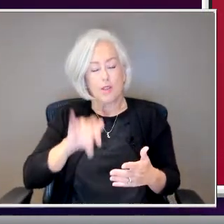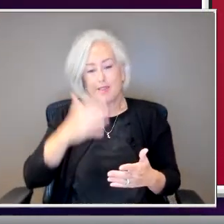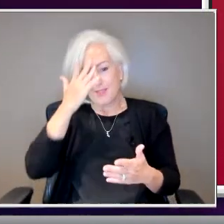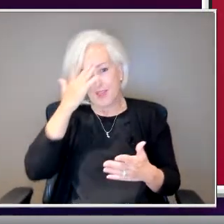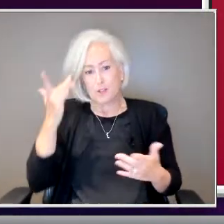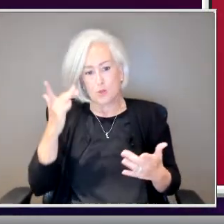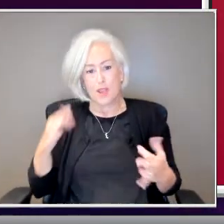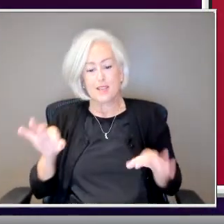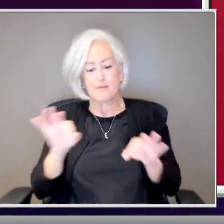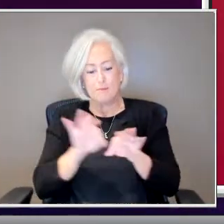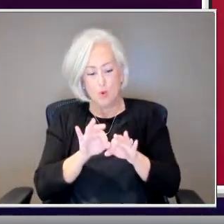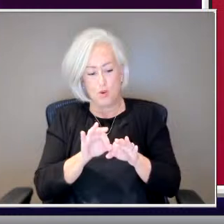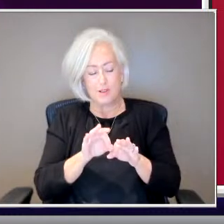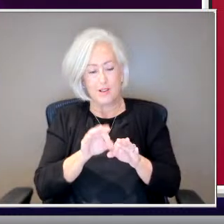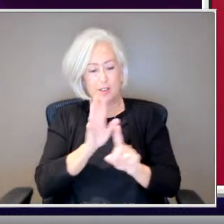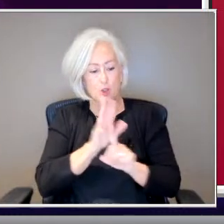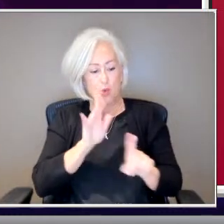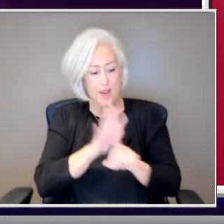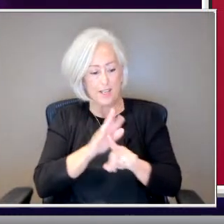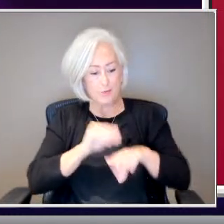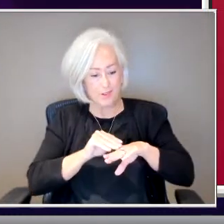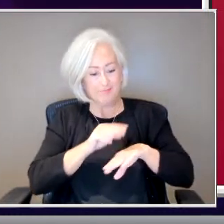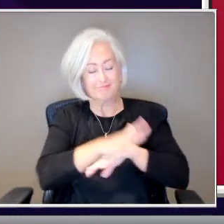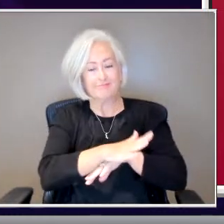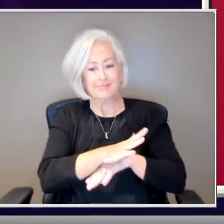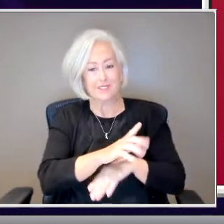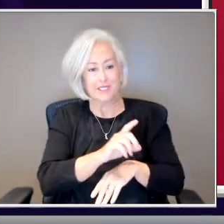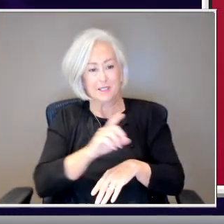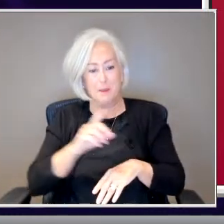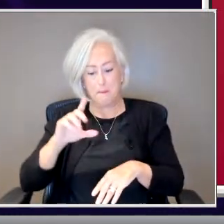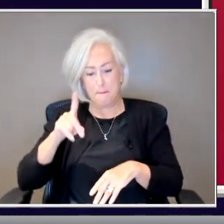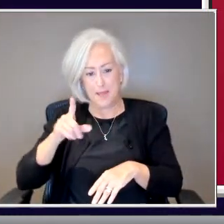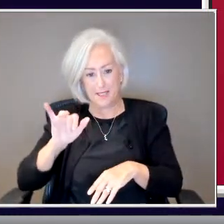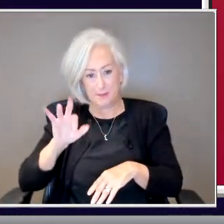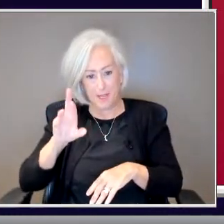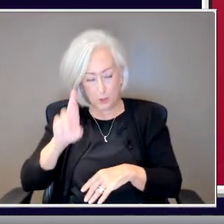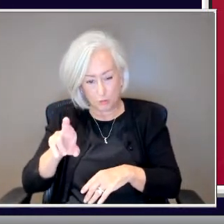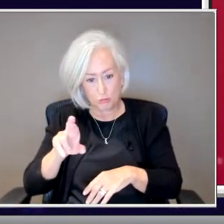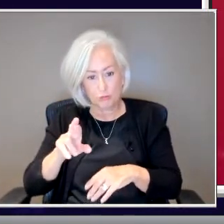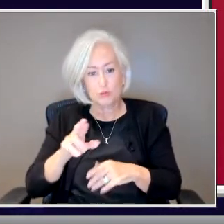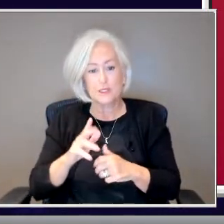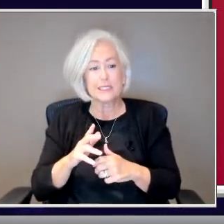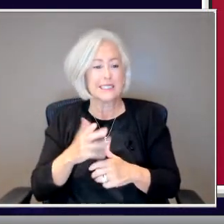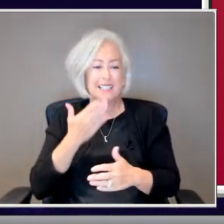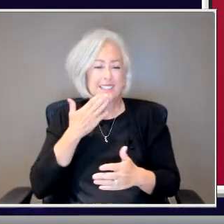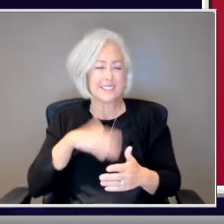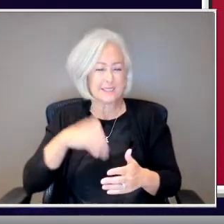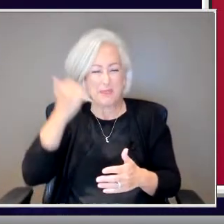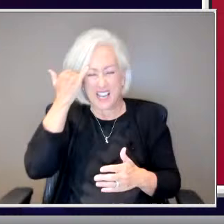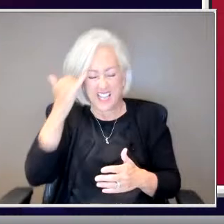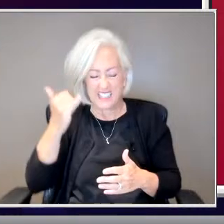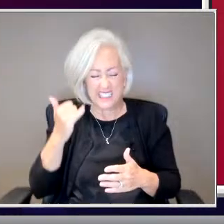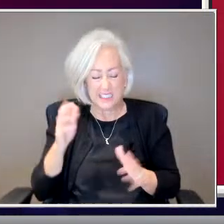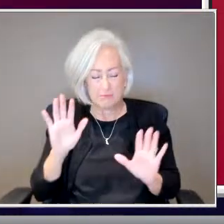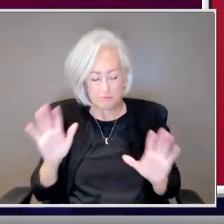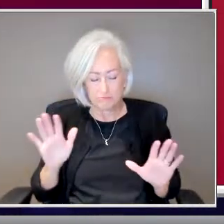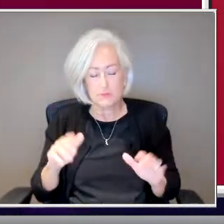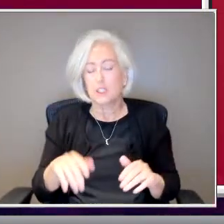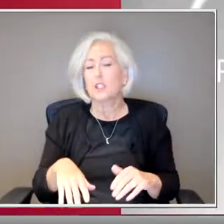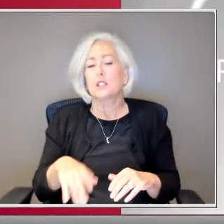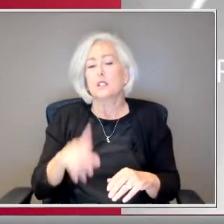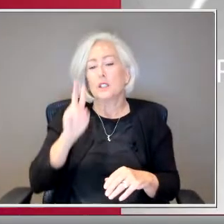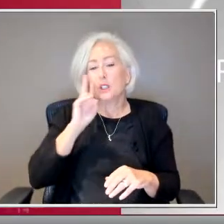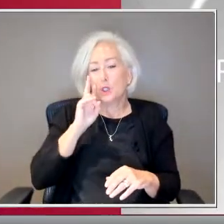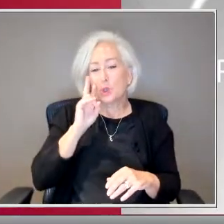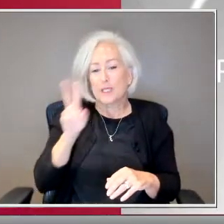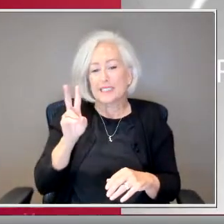zone. They could work around it, but it would still get some scatter, and it's a bad idea. And you can see the port, you can barely see the